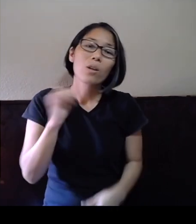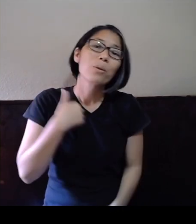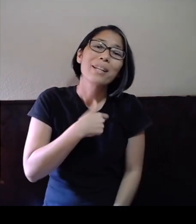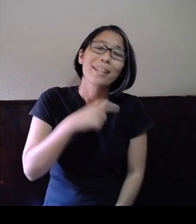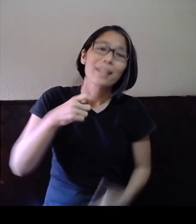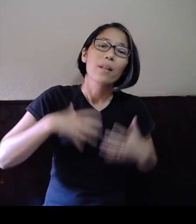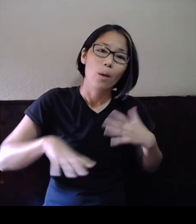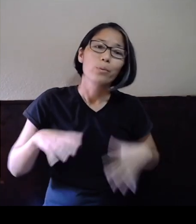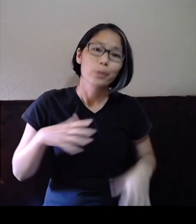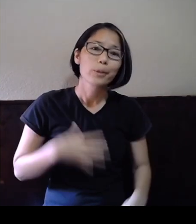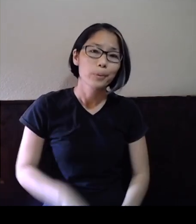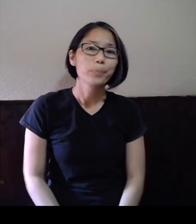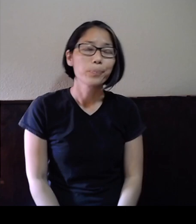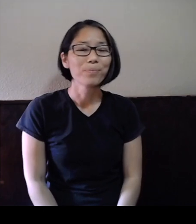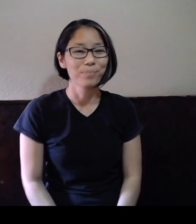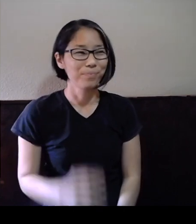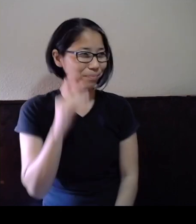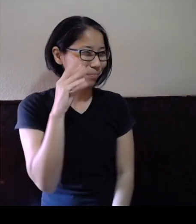clothes.